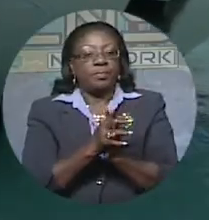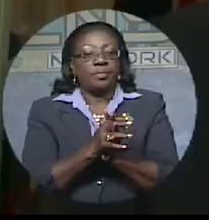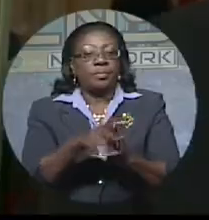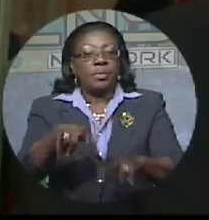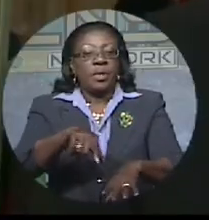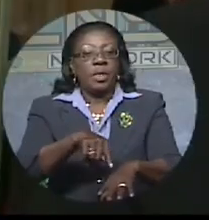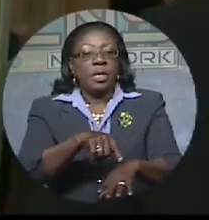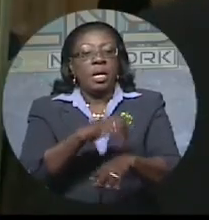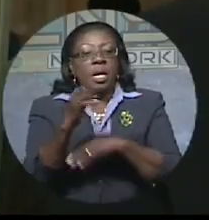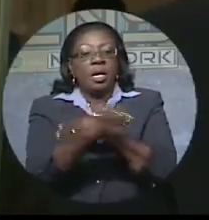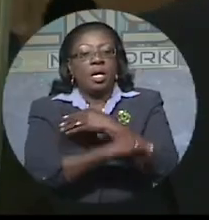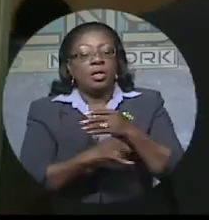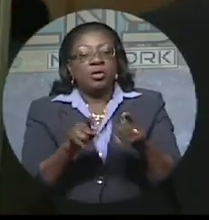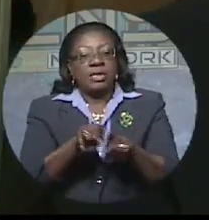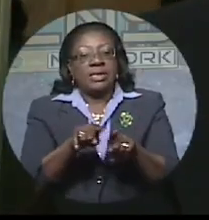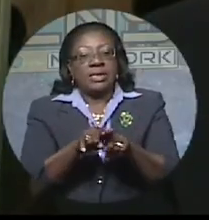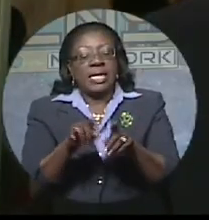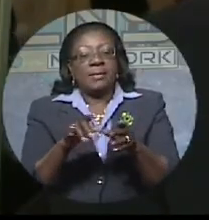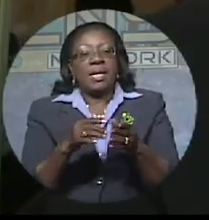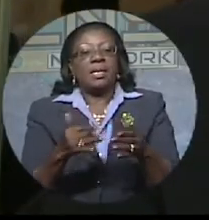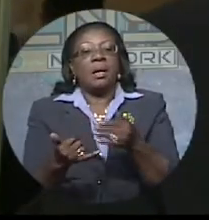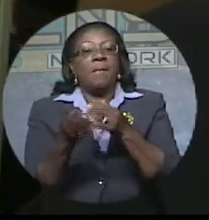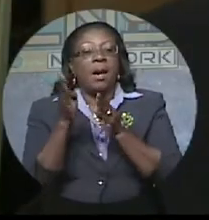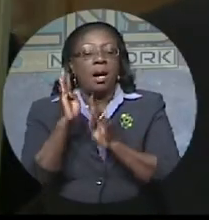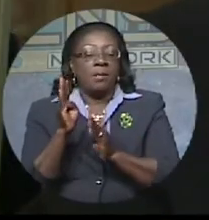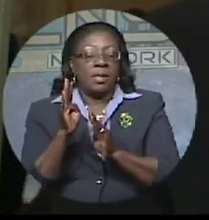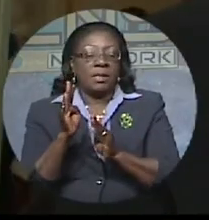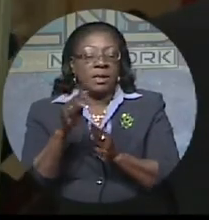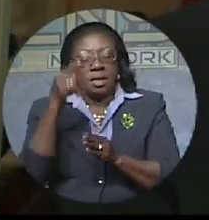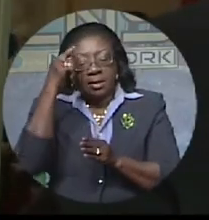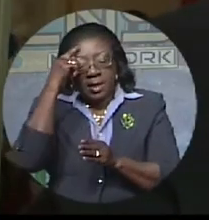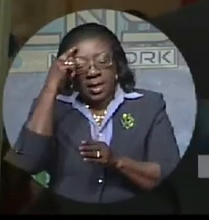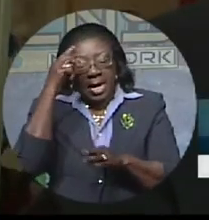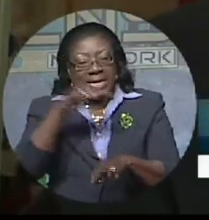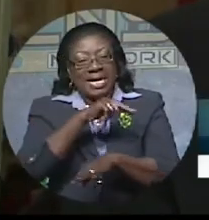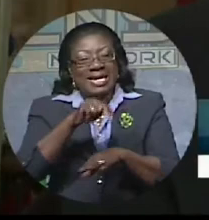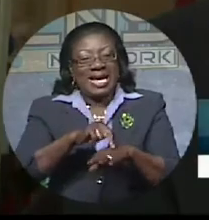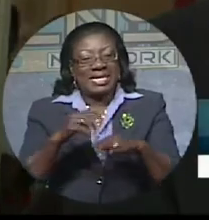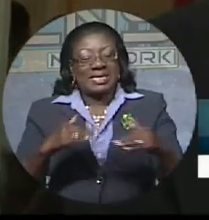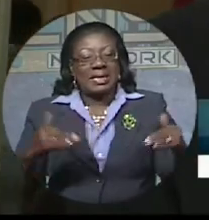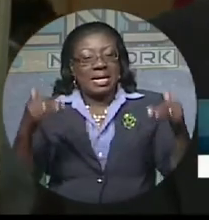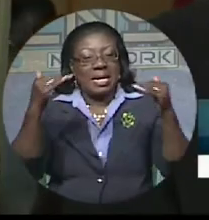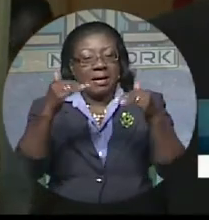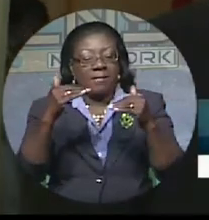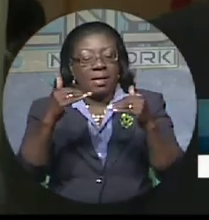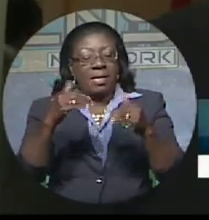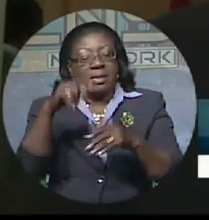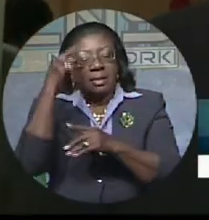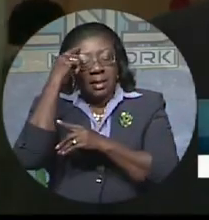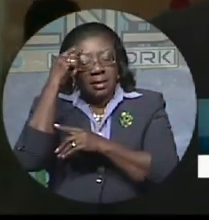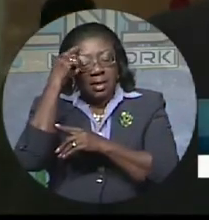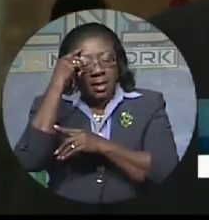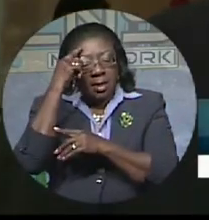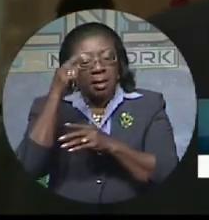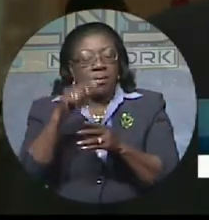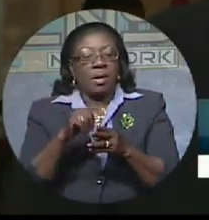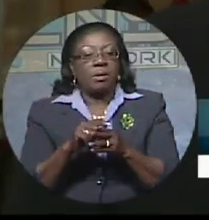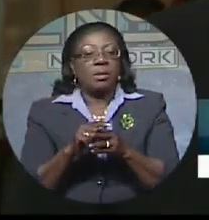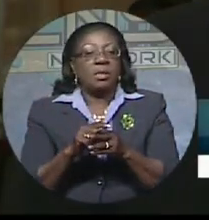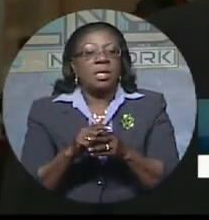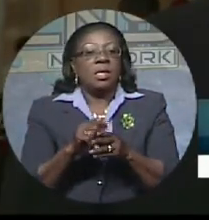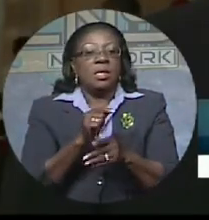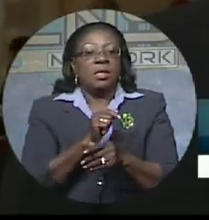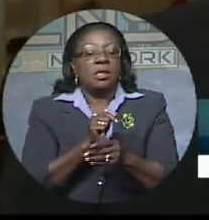Countries like the Bahamas need to think at a national level. They need to think in terms of the portfolio